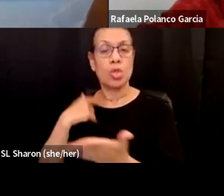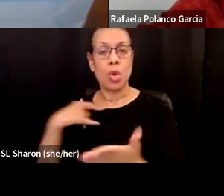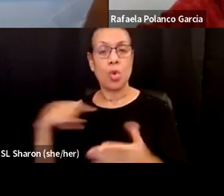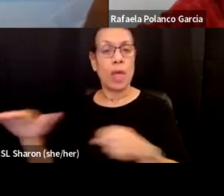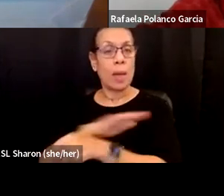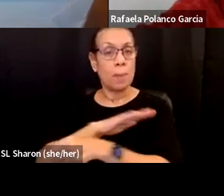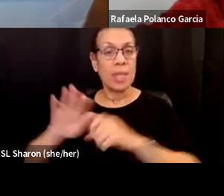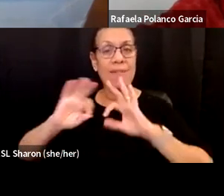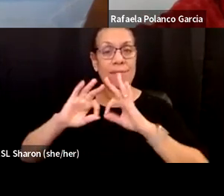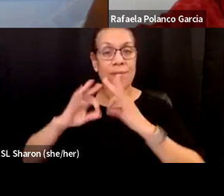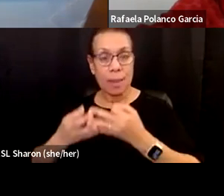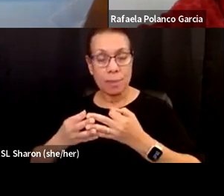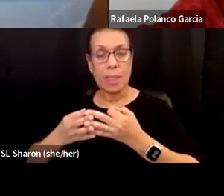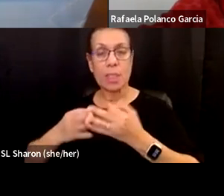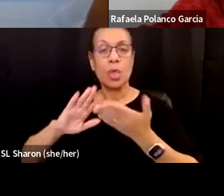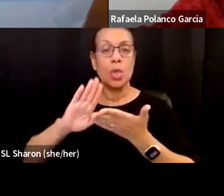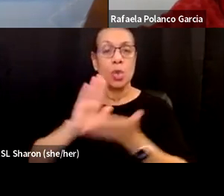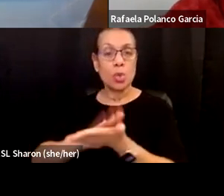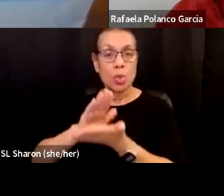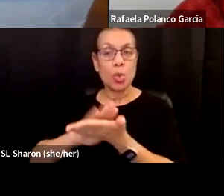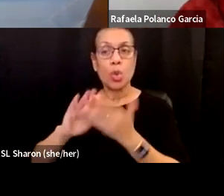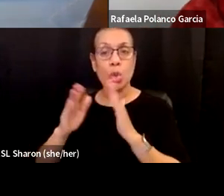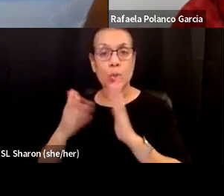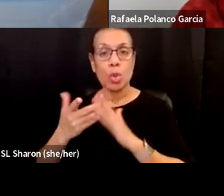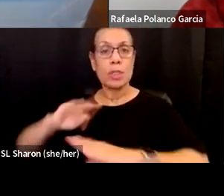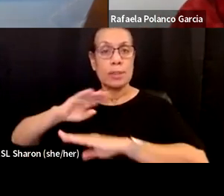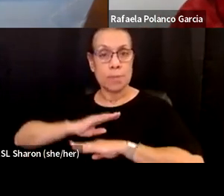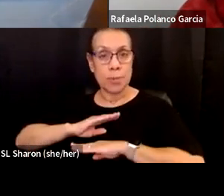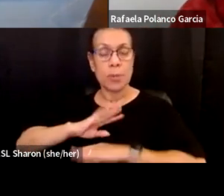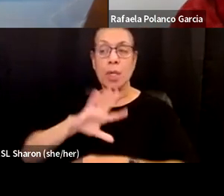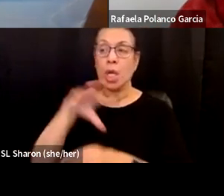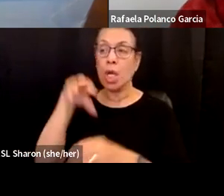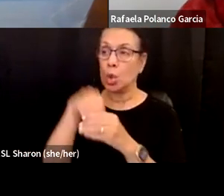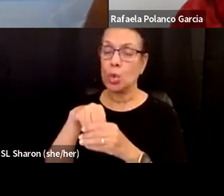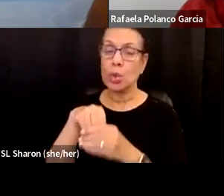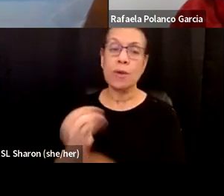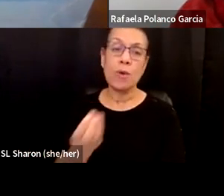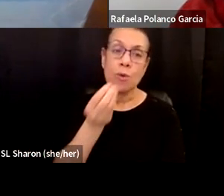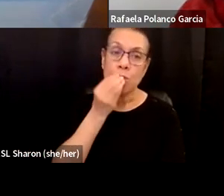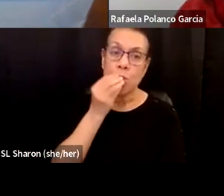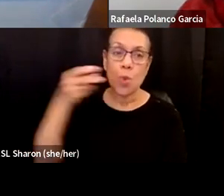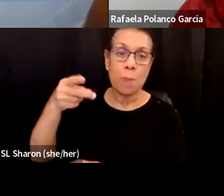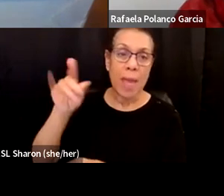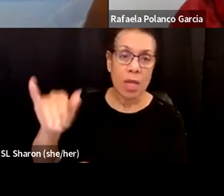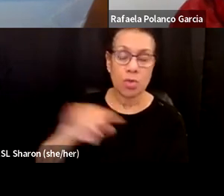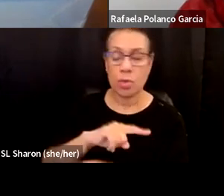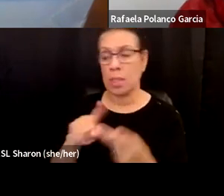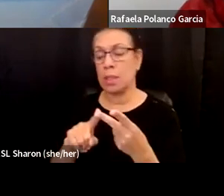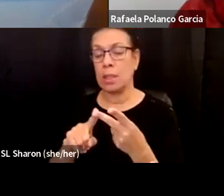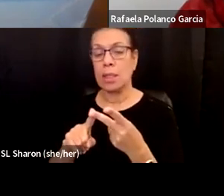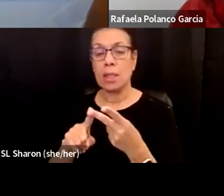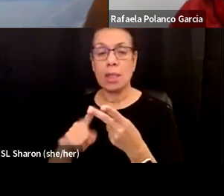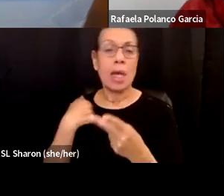family school community could be met and that included food pantries katie's